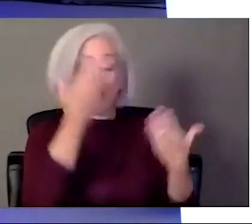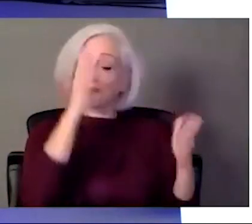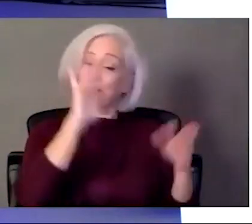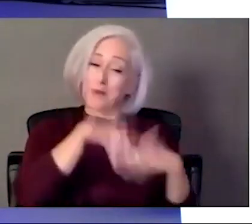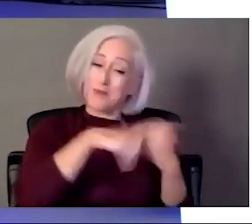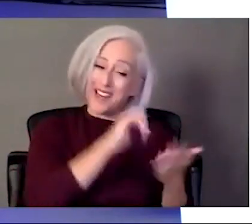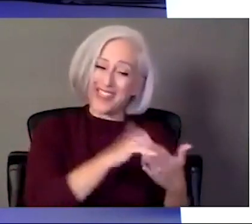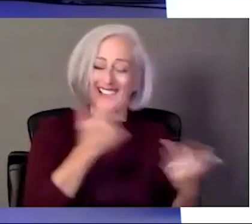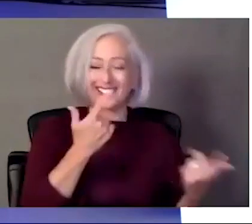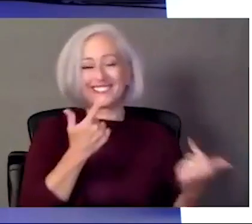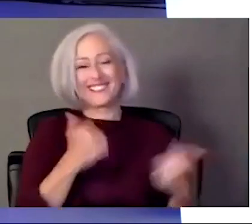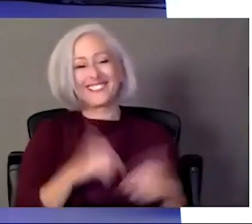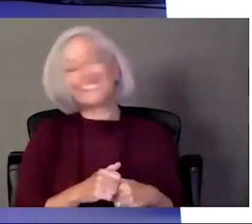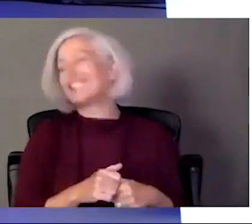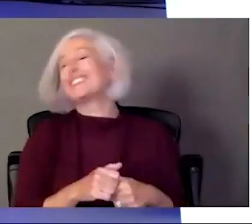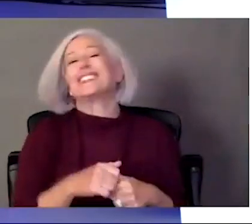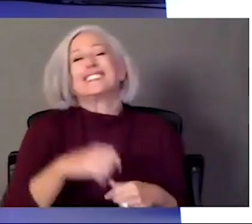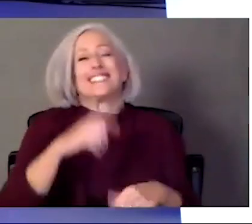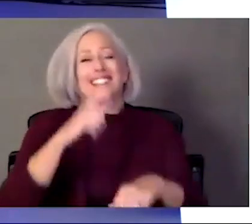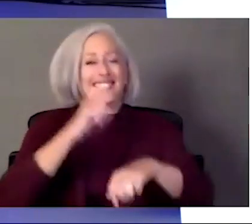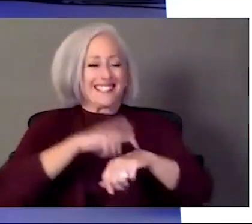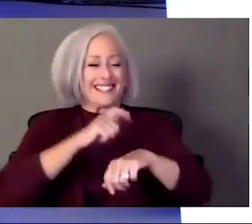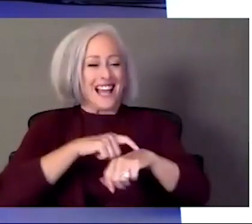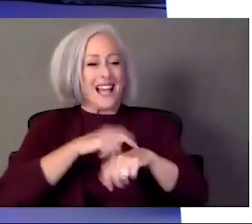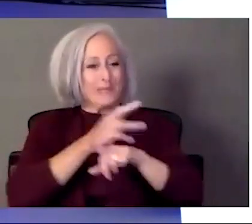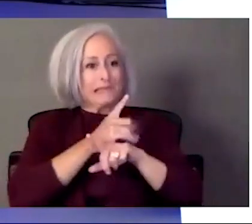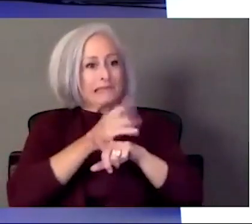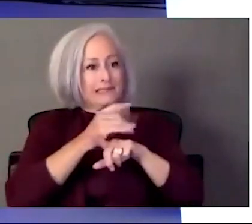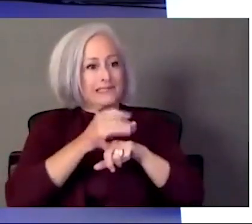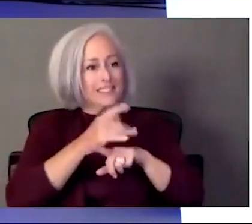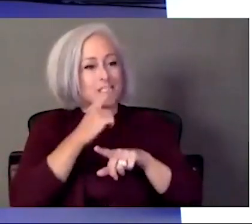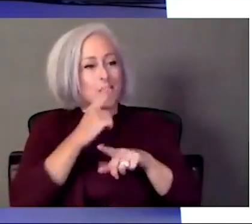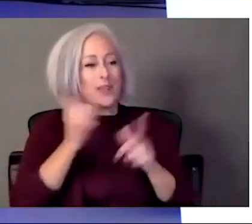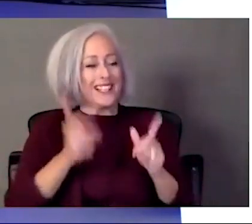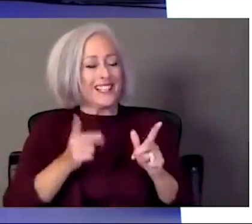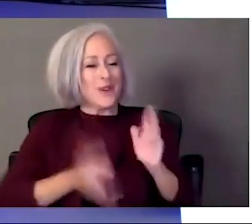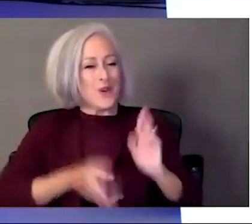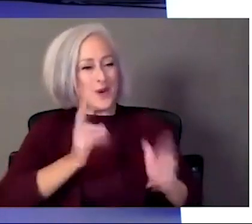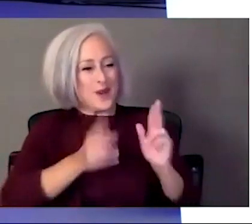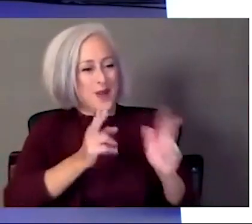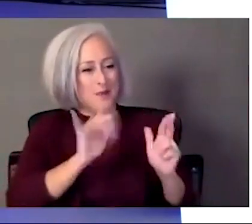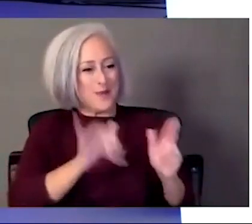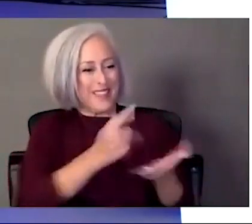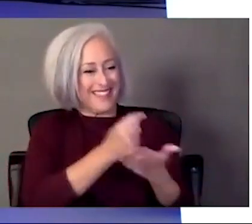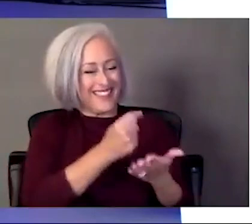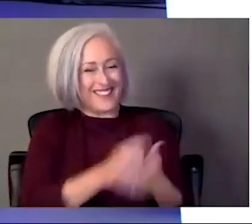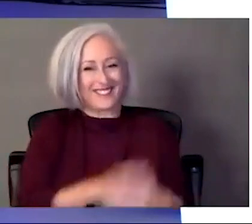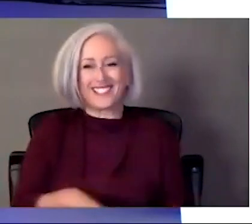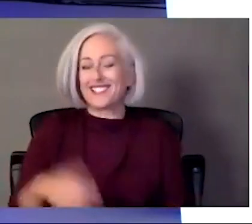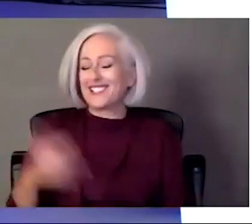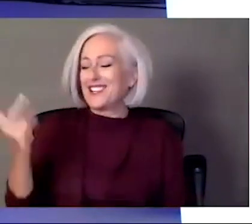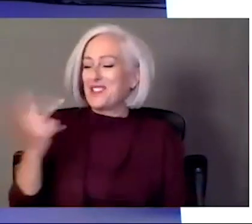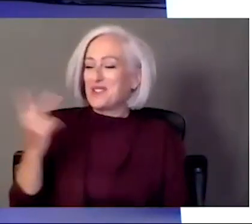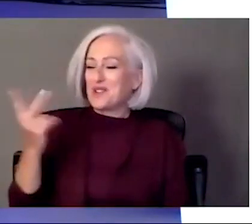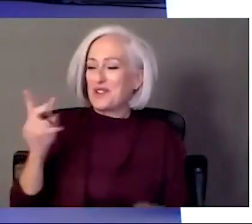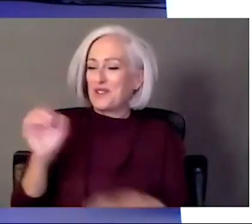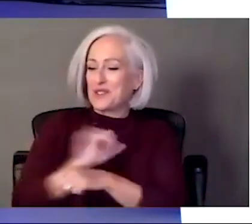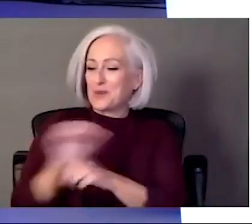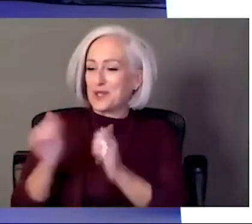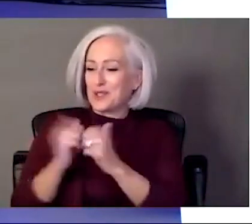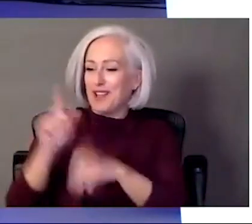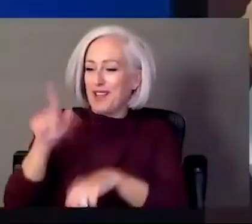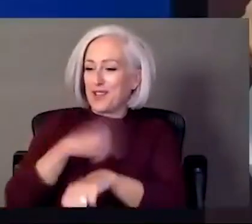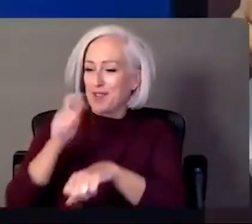The clock is ticking fast for me right now, so we better get the show on the road with it. Well, so you and I have worked together for a long time. I've been an ICU doctor up at the